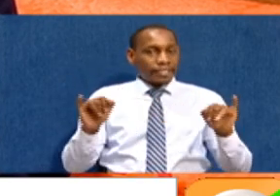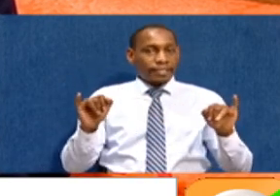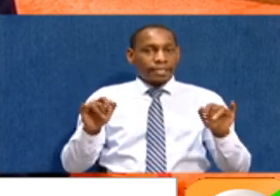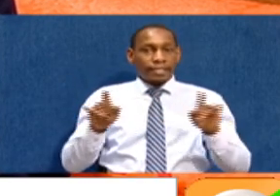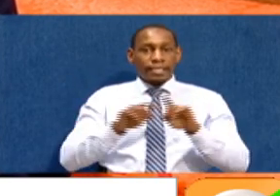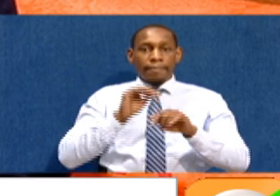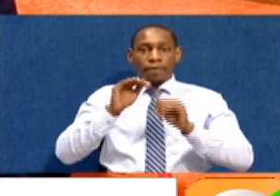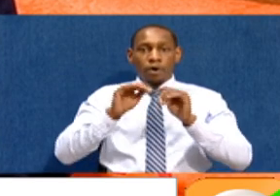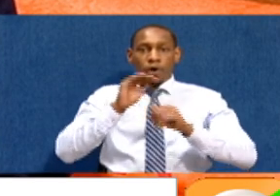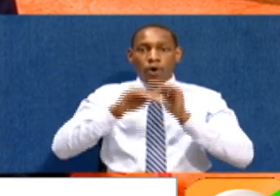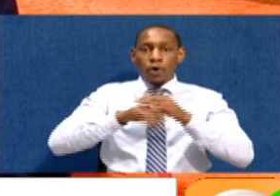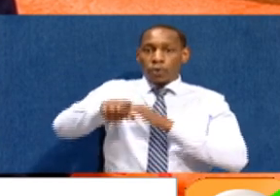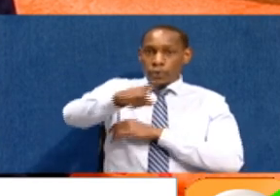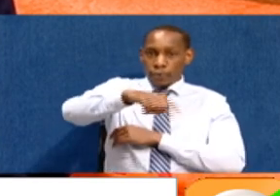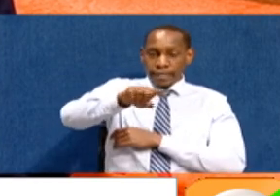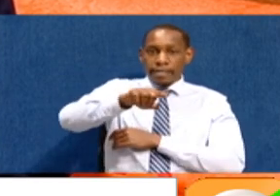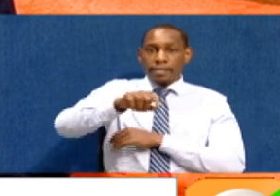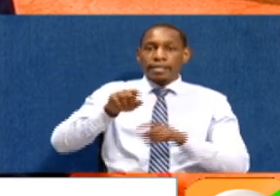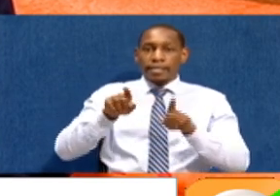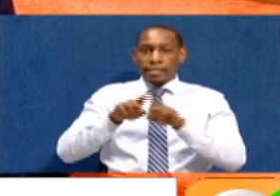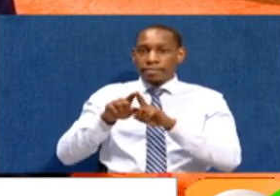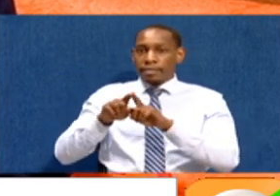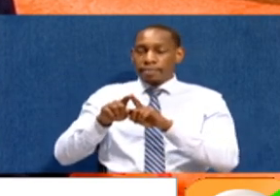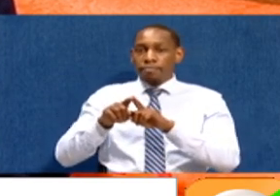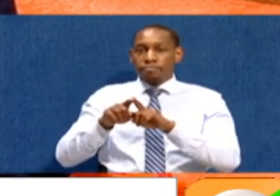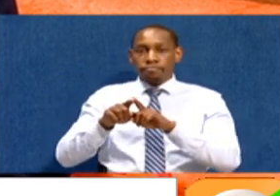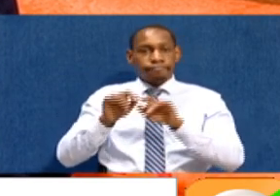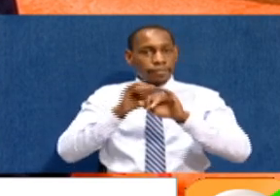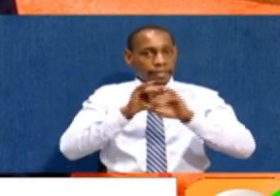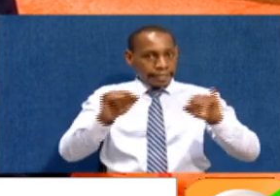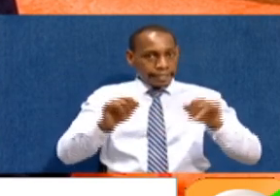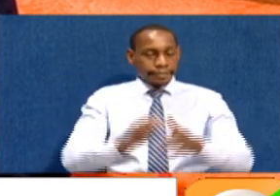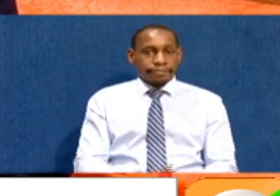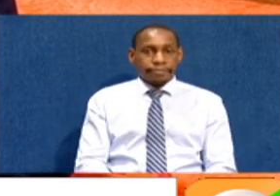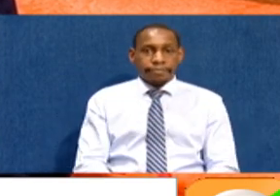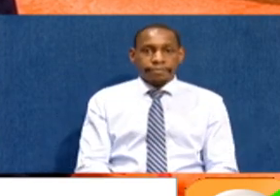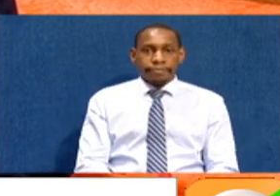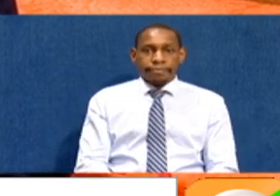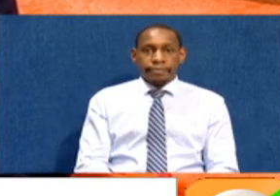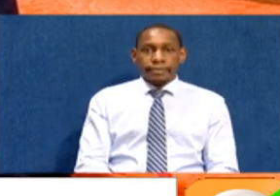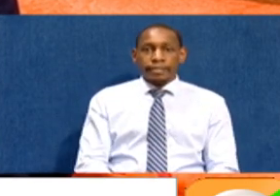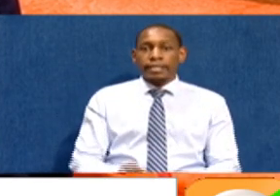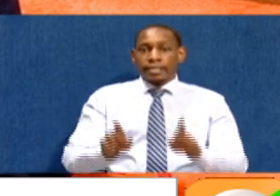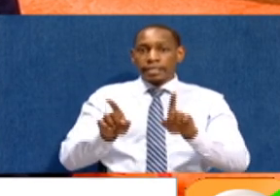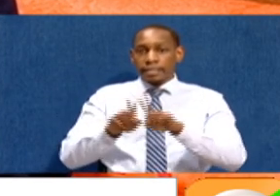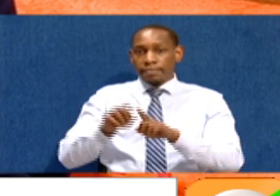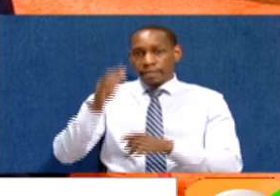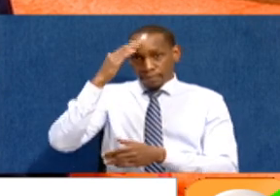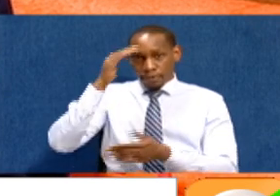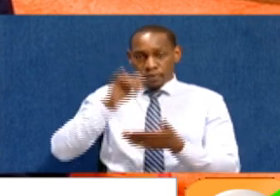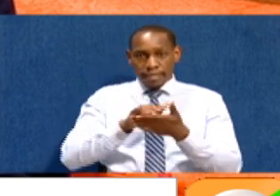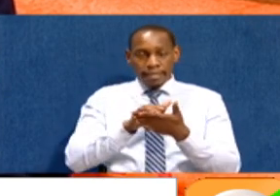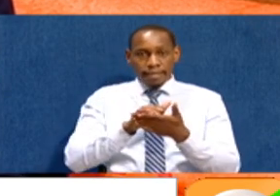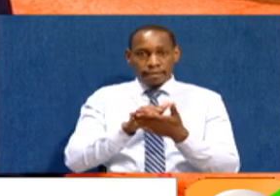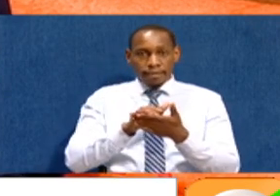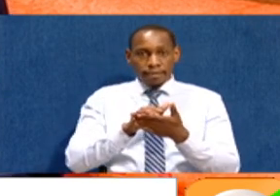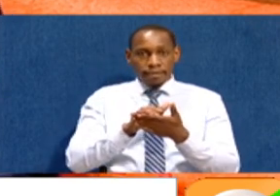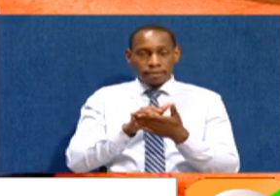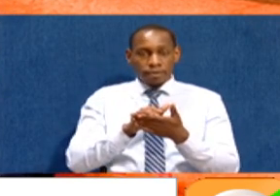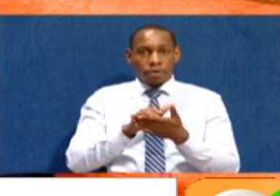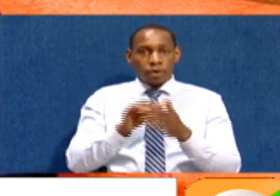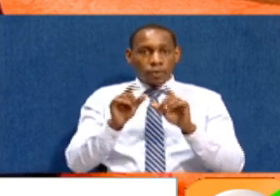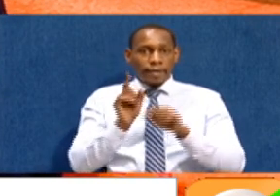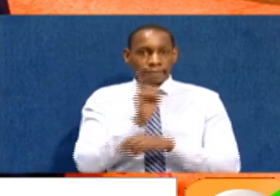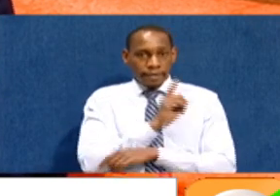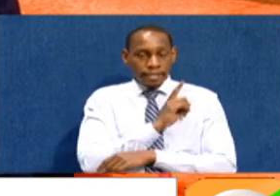then the rest of us, he will also call to order. And I know that I should have concluded, but